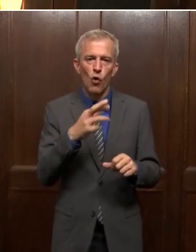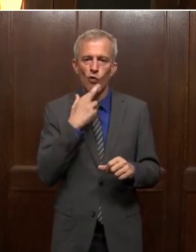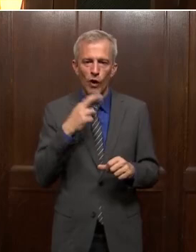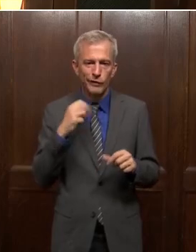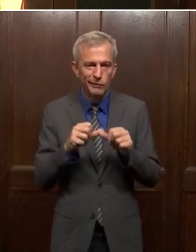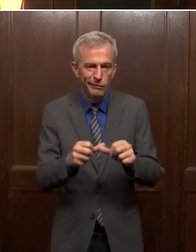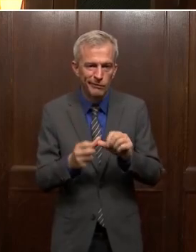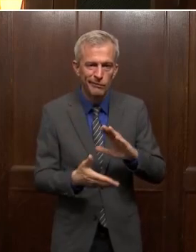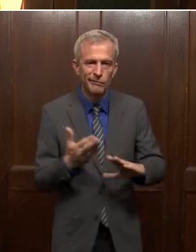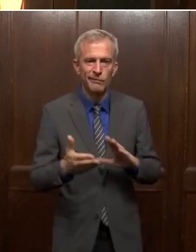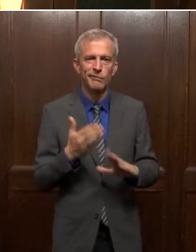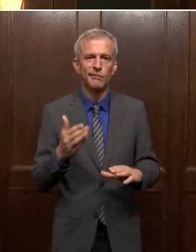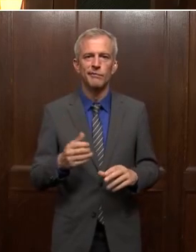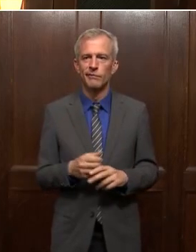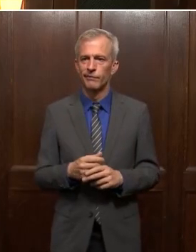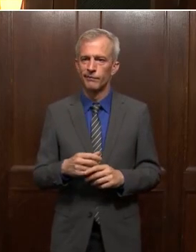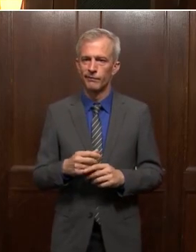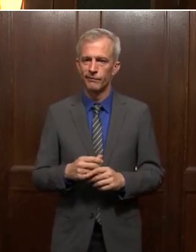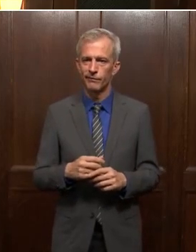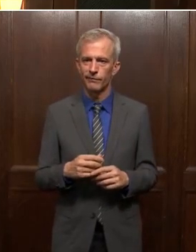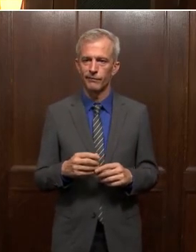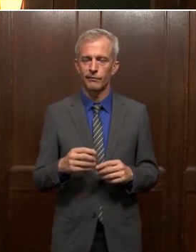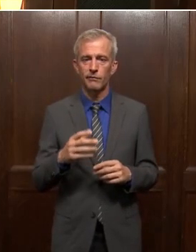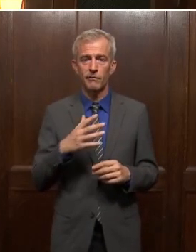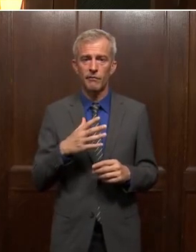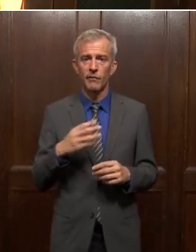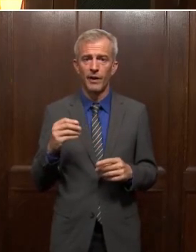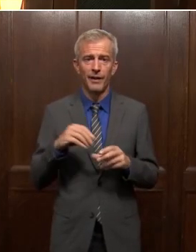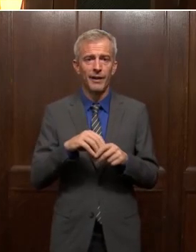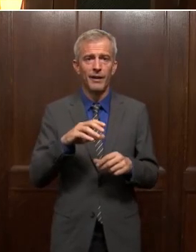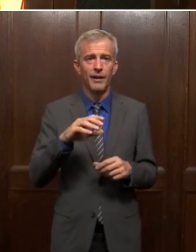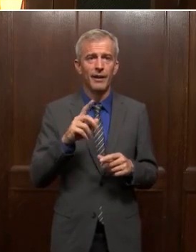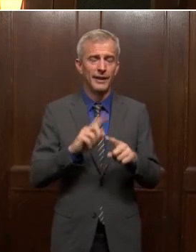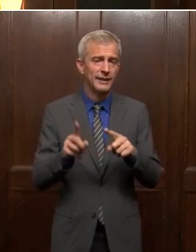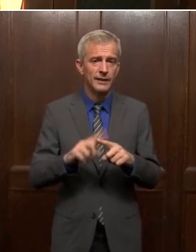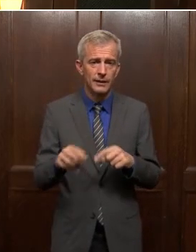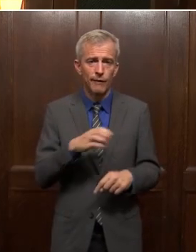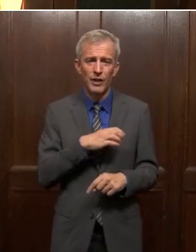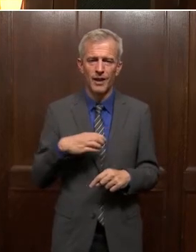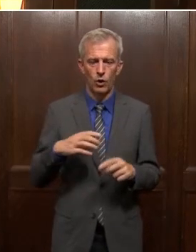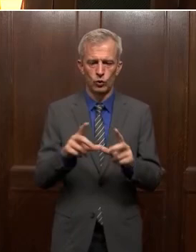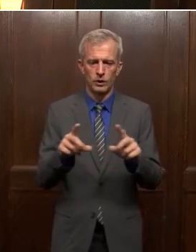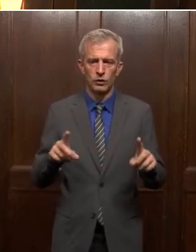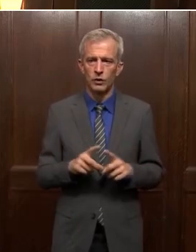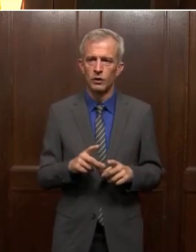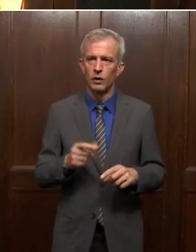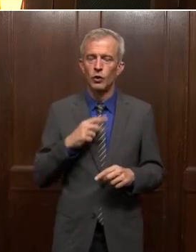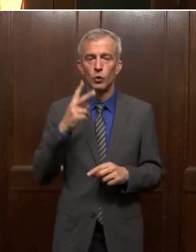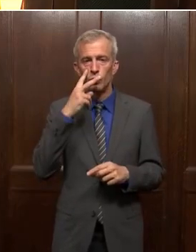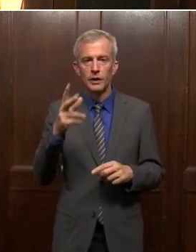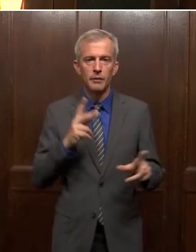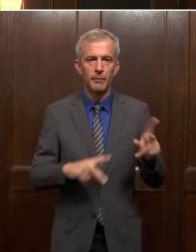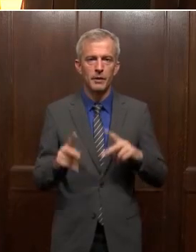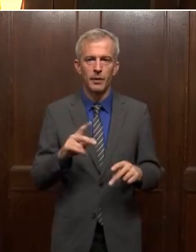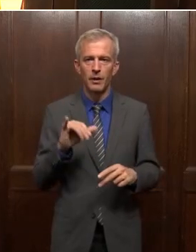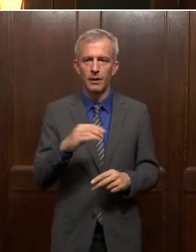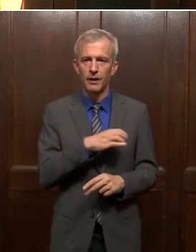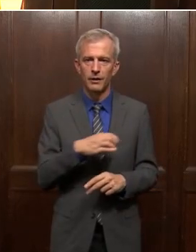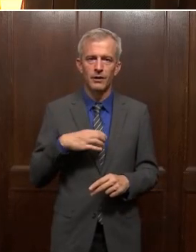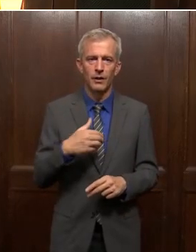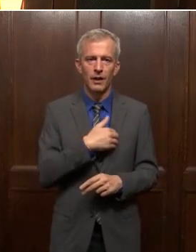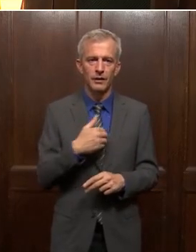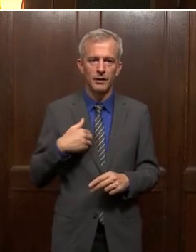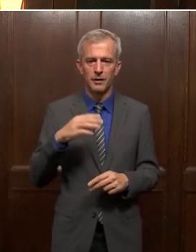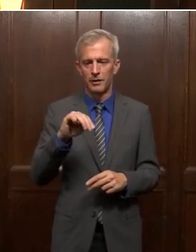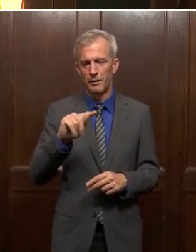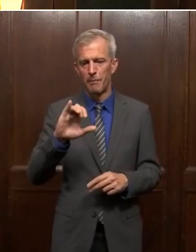like Marquise Harris Dawson's district and Joe Buscaino's district, to see folks like Councilmember Mitch